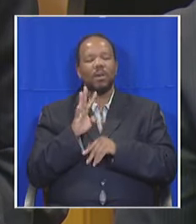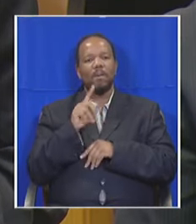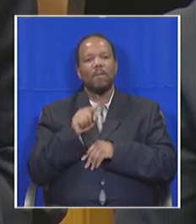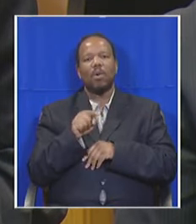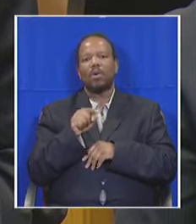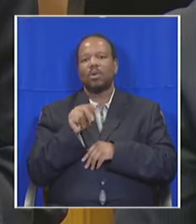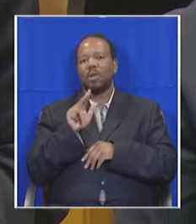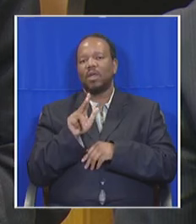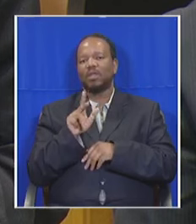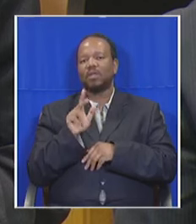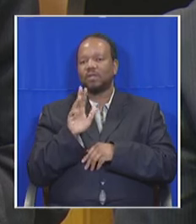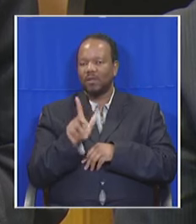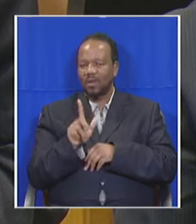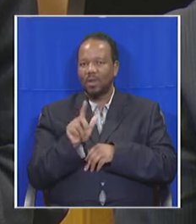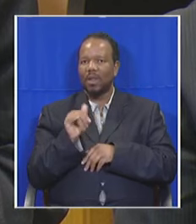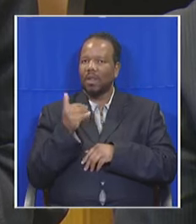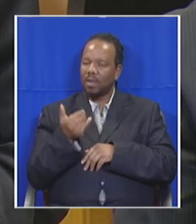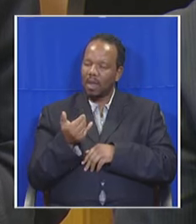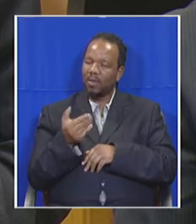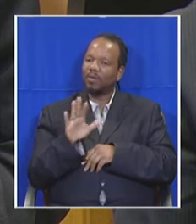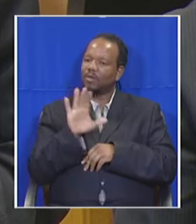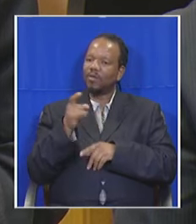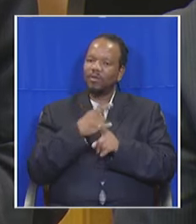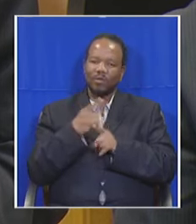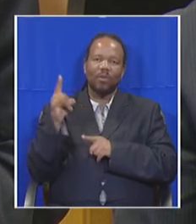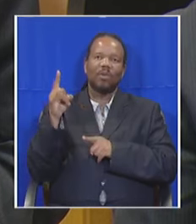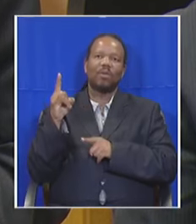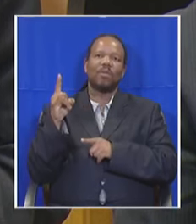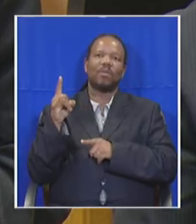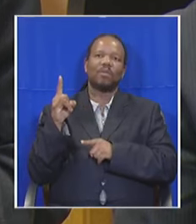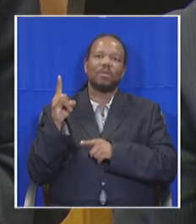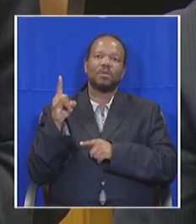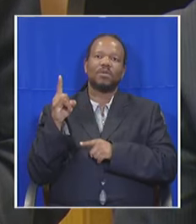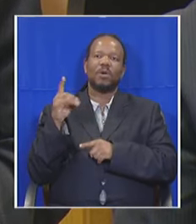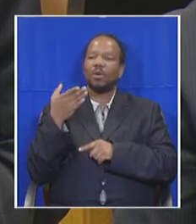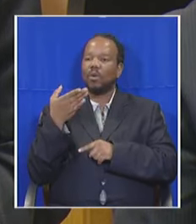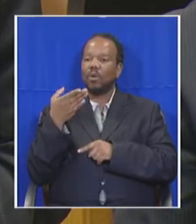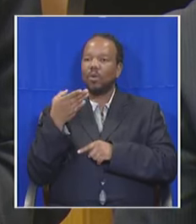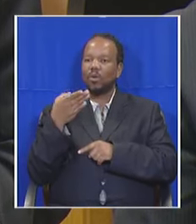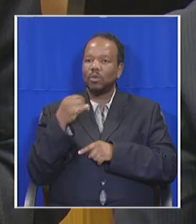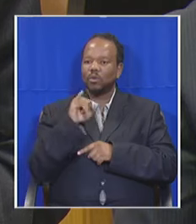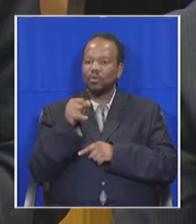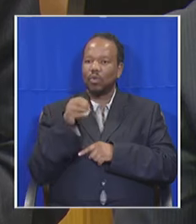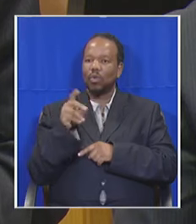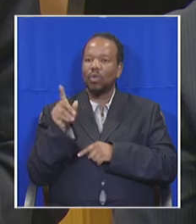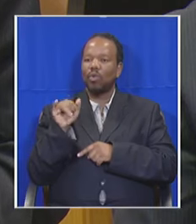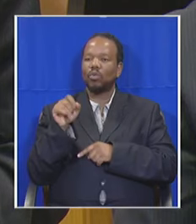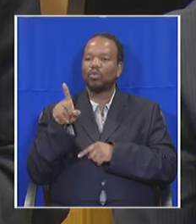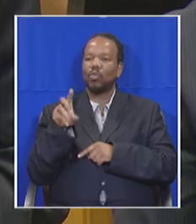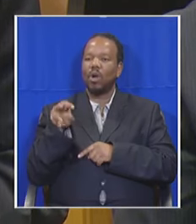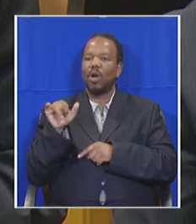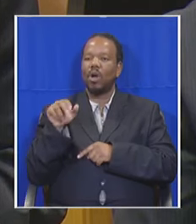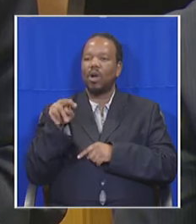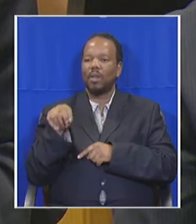19.87 previously held by another South African, Anaso Jobodwana. Understands that van Niekerk